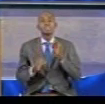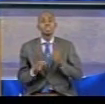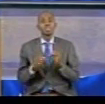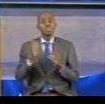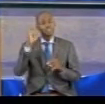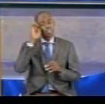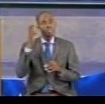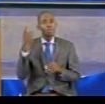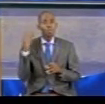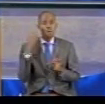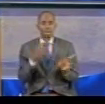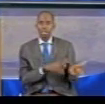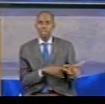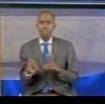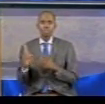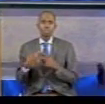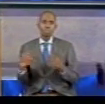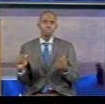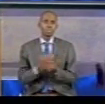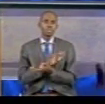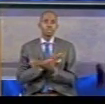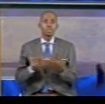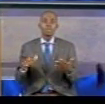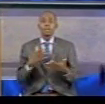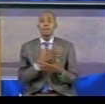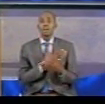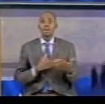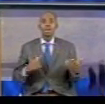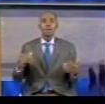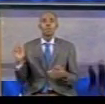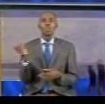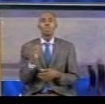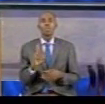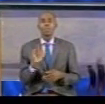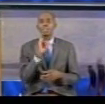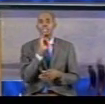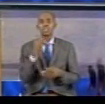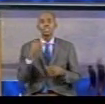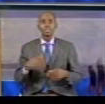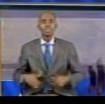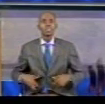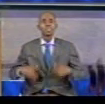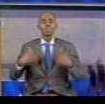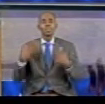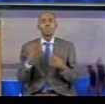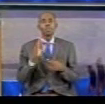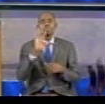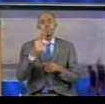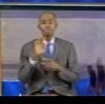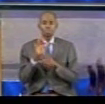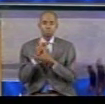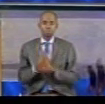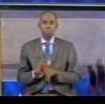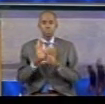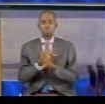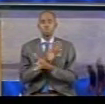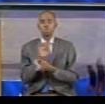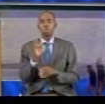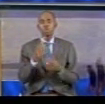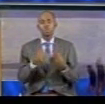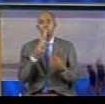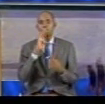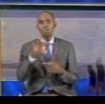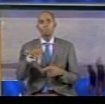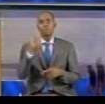to destroy. And where is the fury of the oppressor? Nowhere to be found.